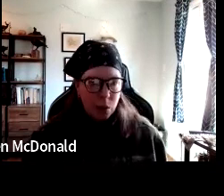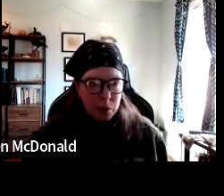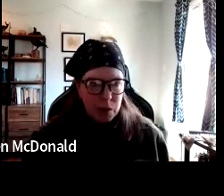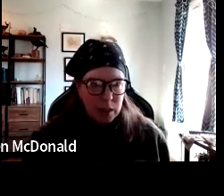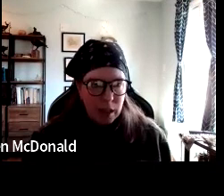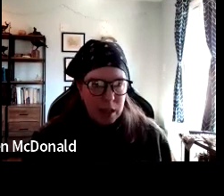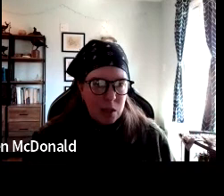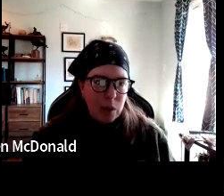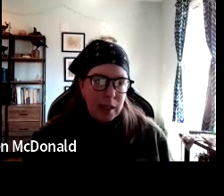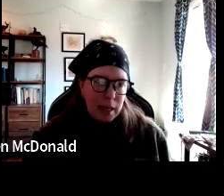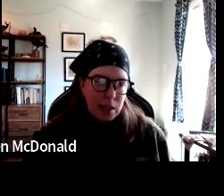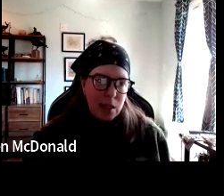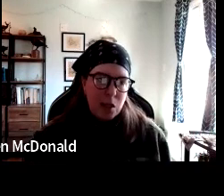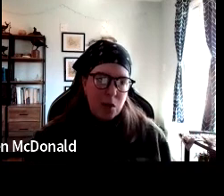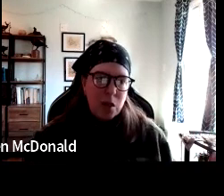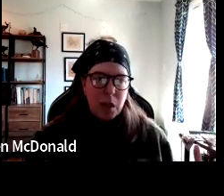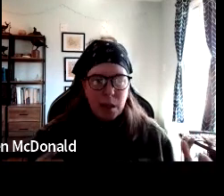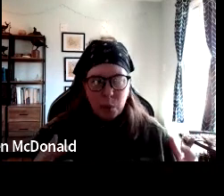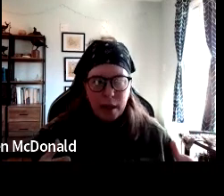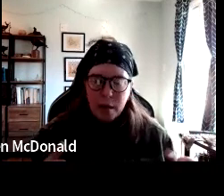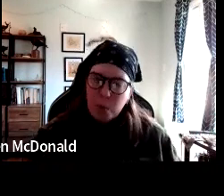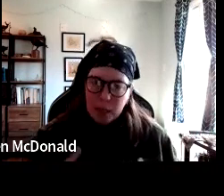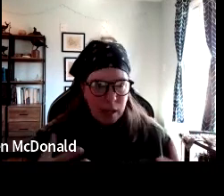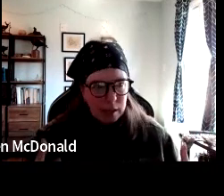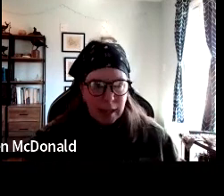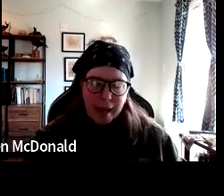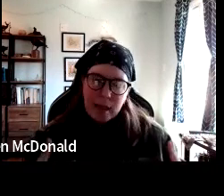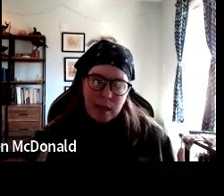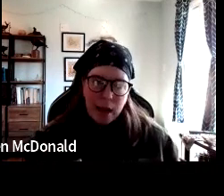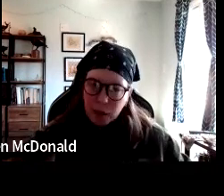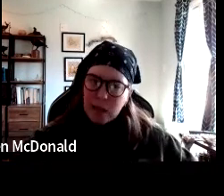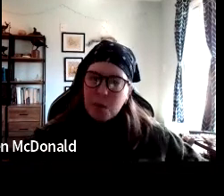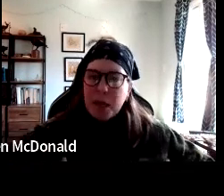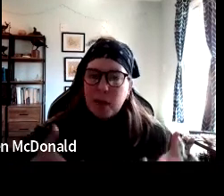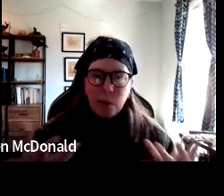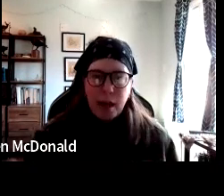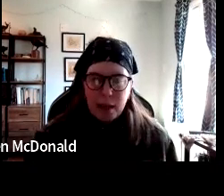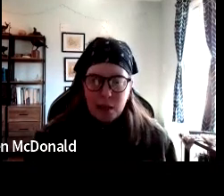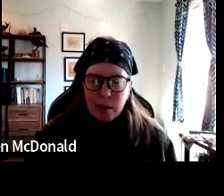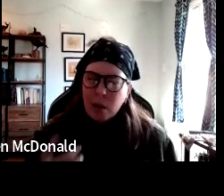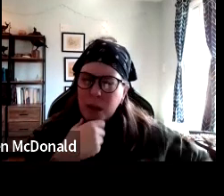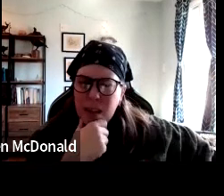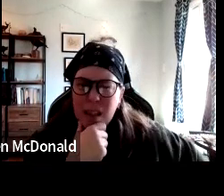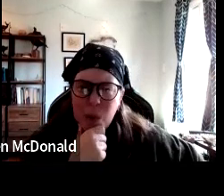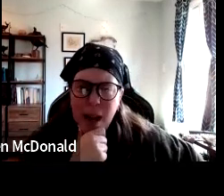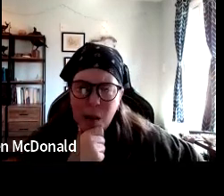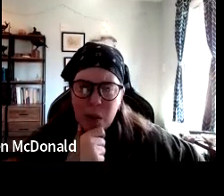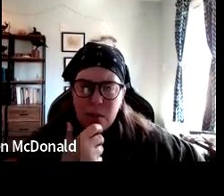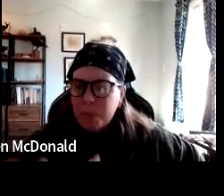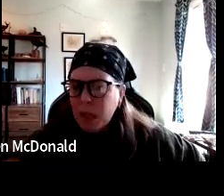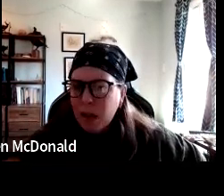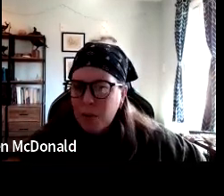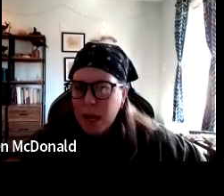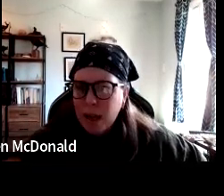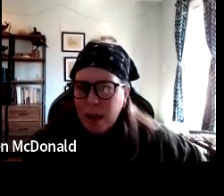those holes. And so yeast is used to make bread be light and airy and to make it rise. What do you think would